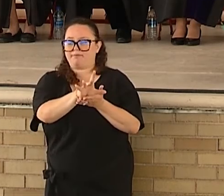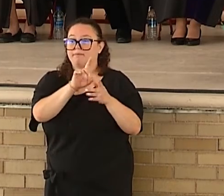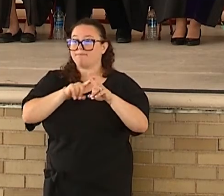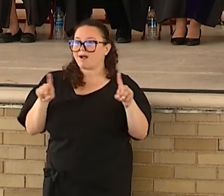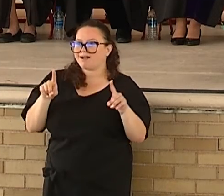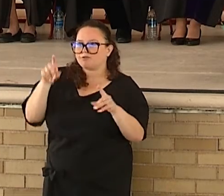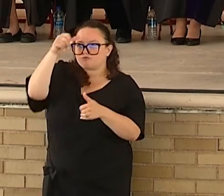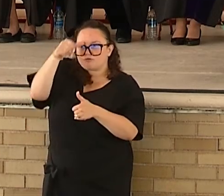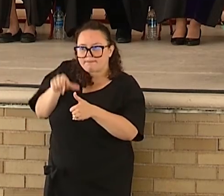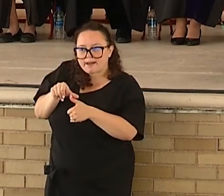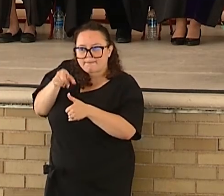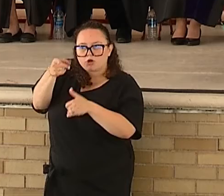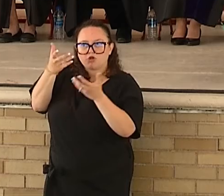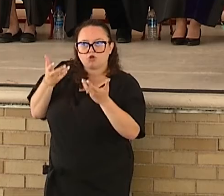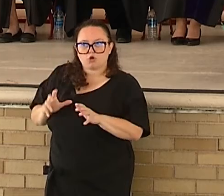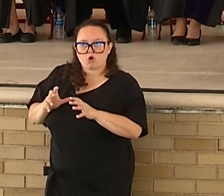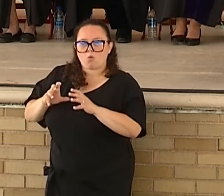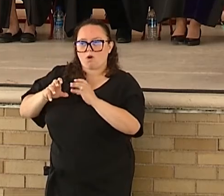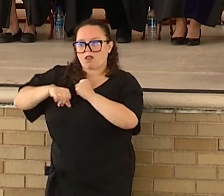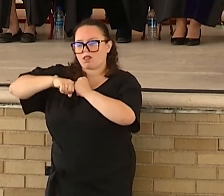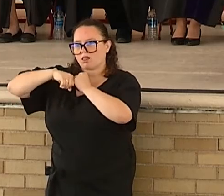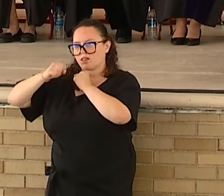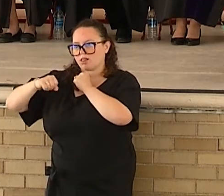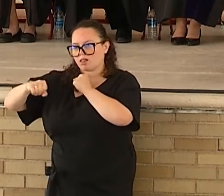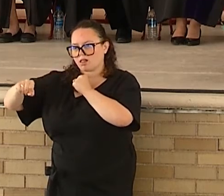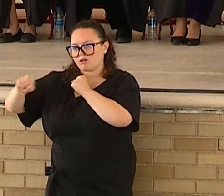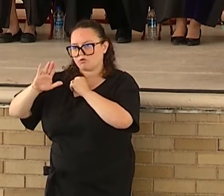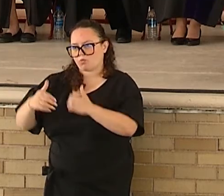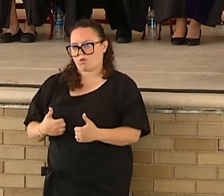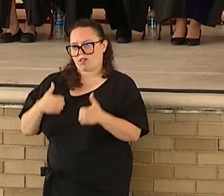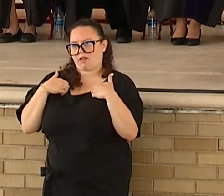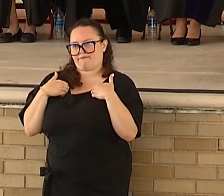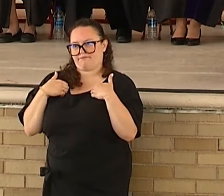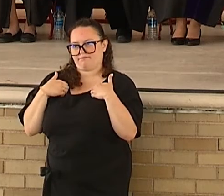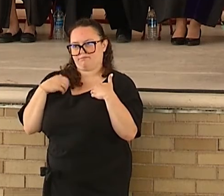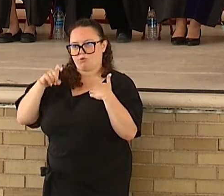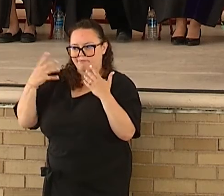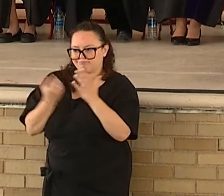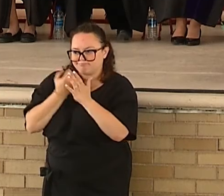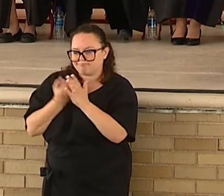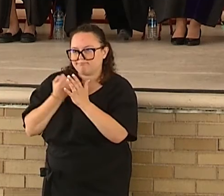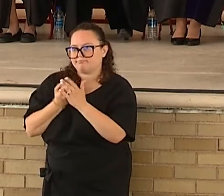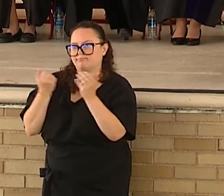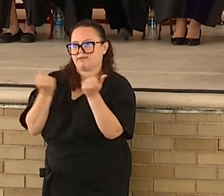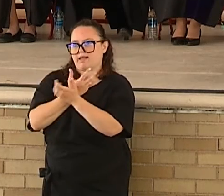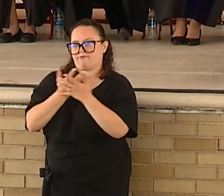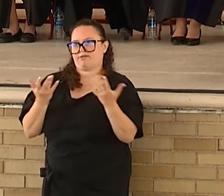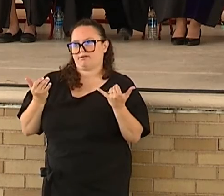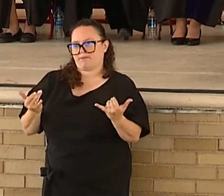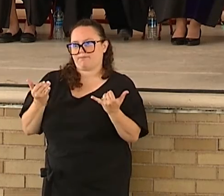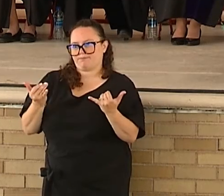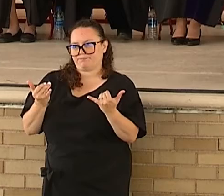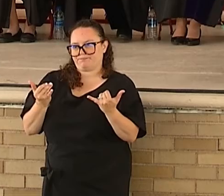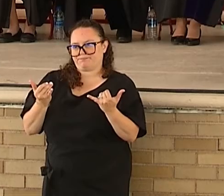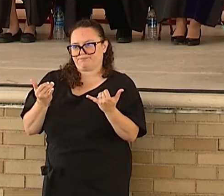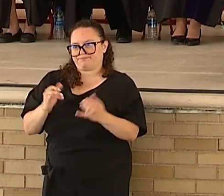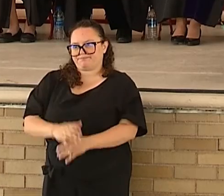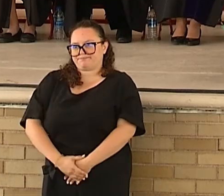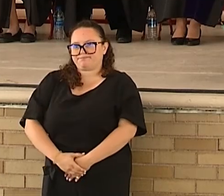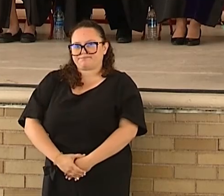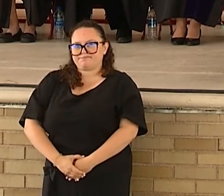don't want it to leave without you. Time is of the essence. And we want to make sure you get off to a good